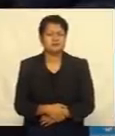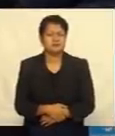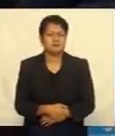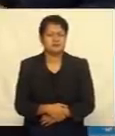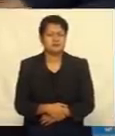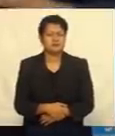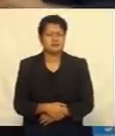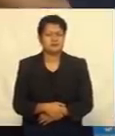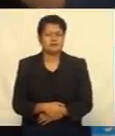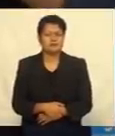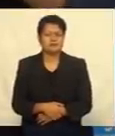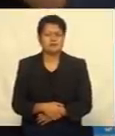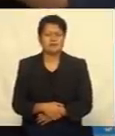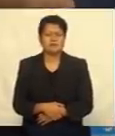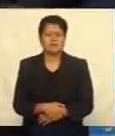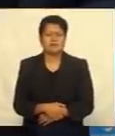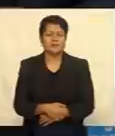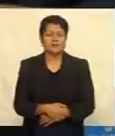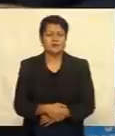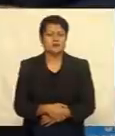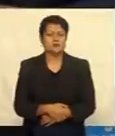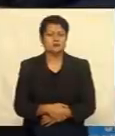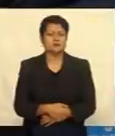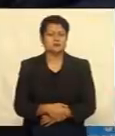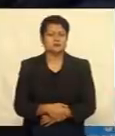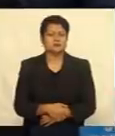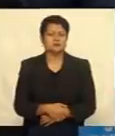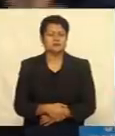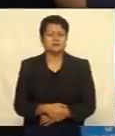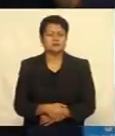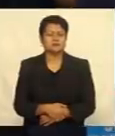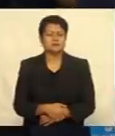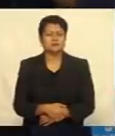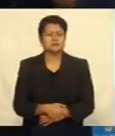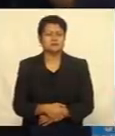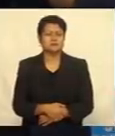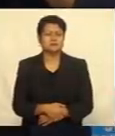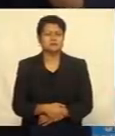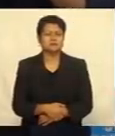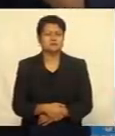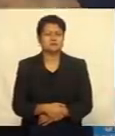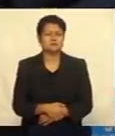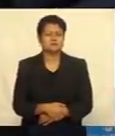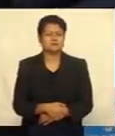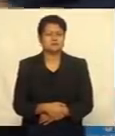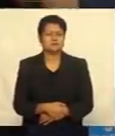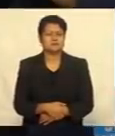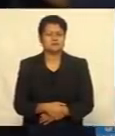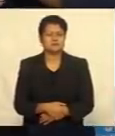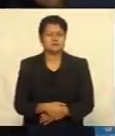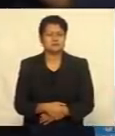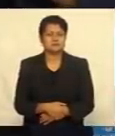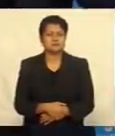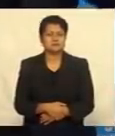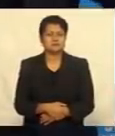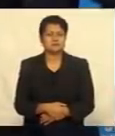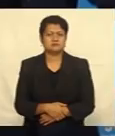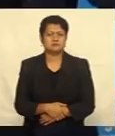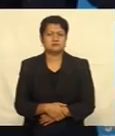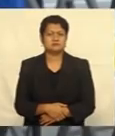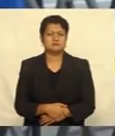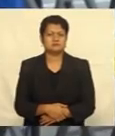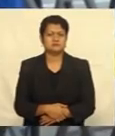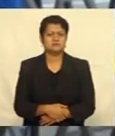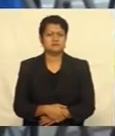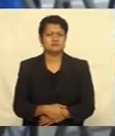plus 300 plus secondary contacts, and they were negative the first time around. But we know the virus can take up to 14 days before it shows